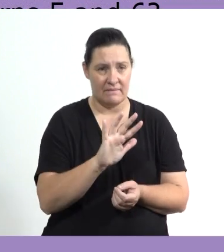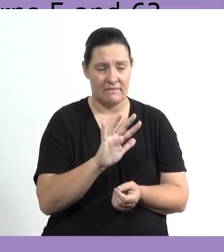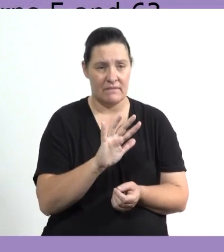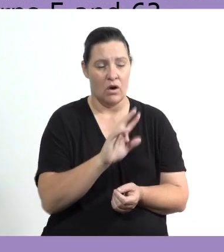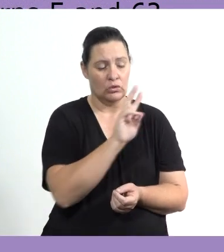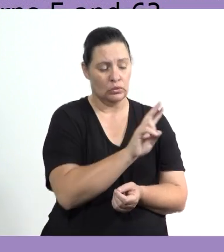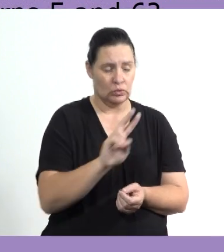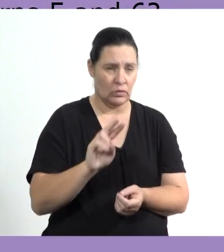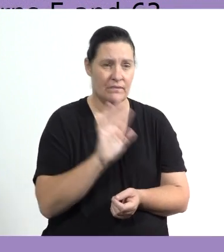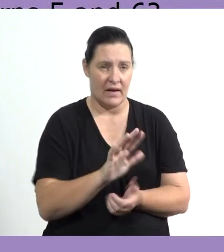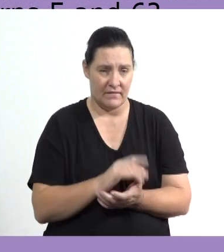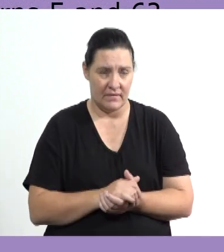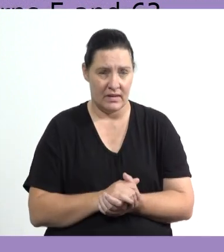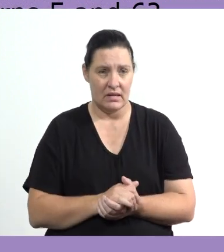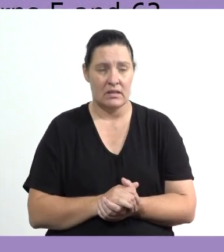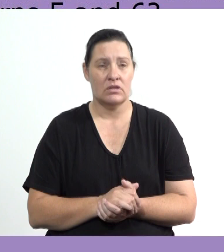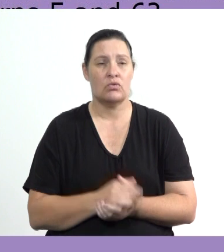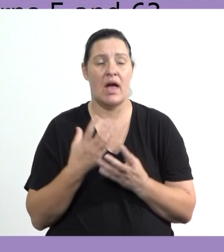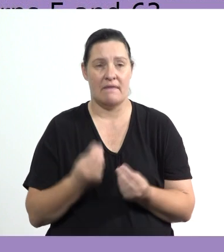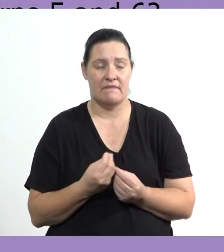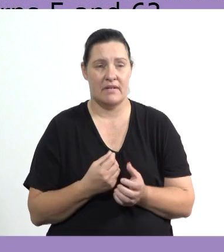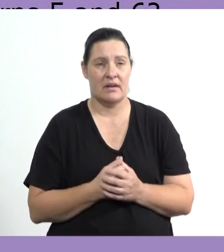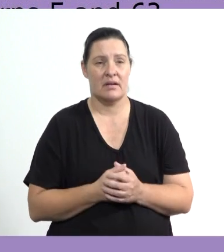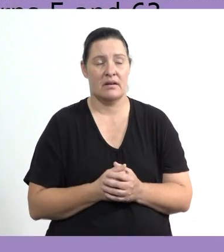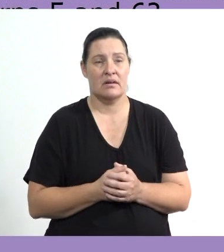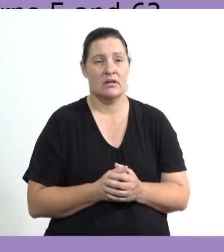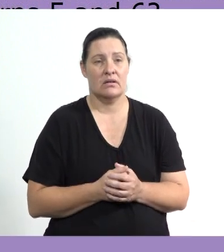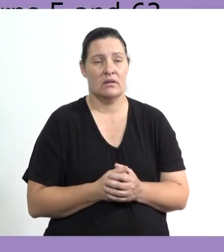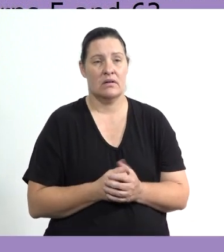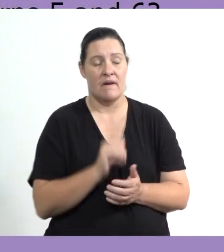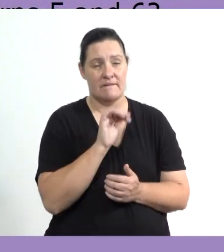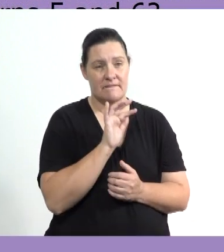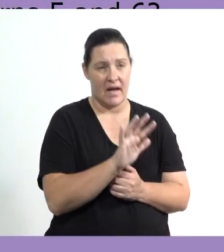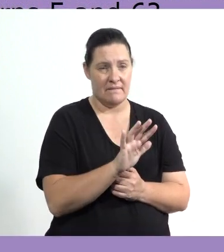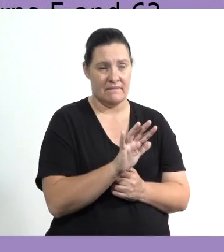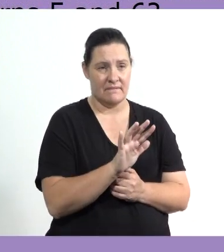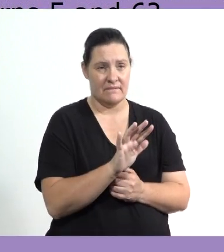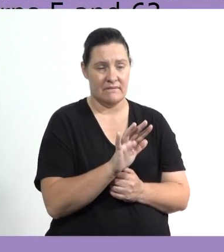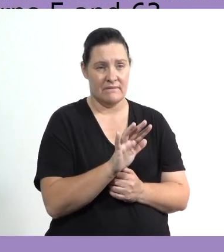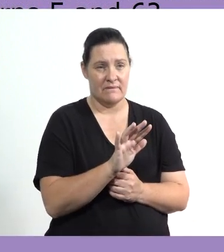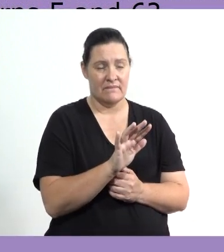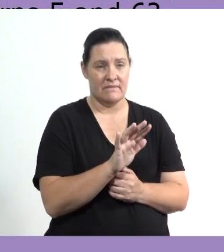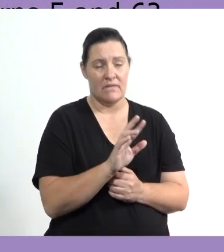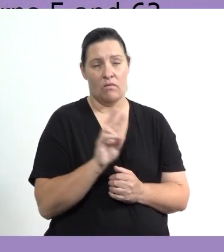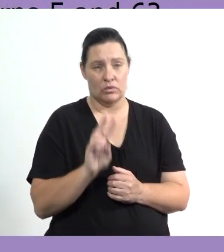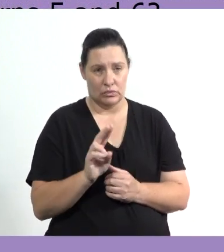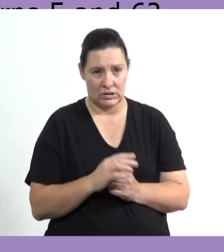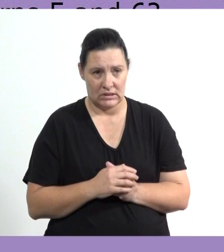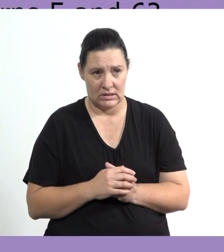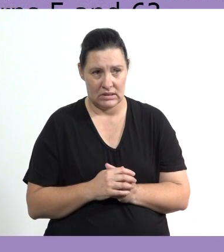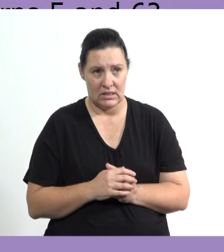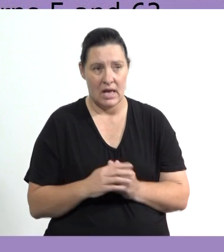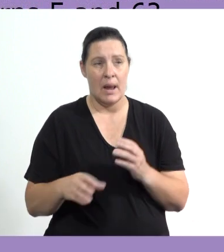sets of 2s. So we can say there that we actually had 5 sets of